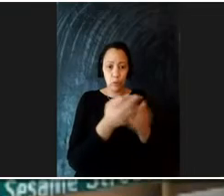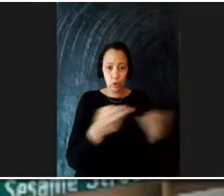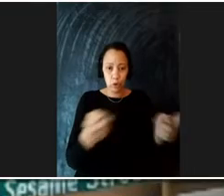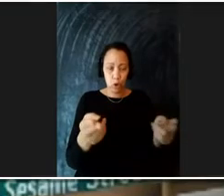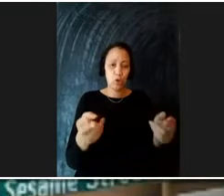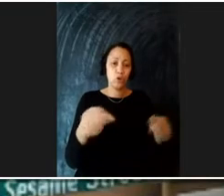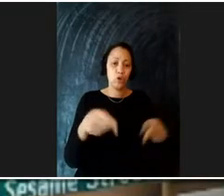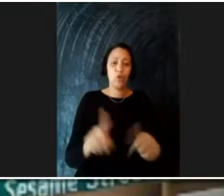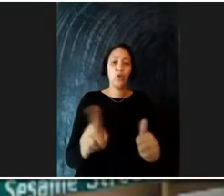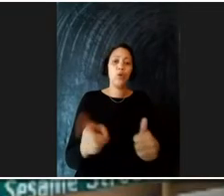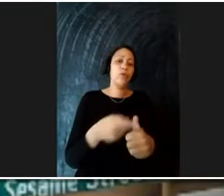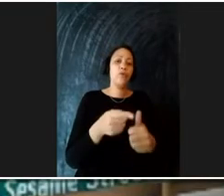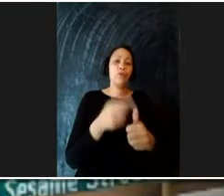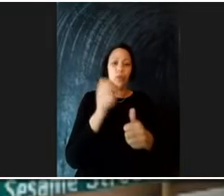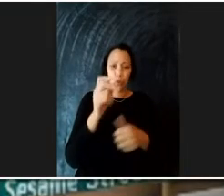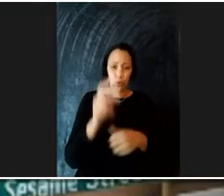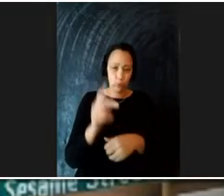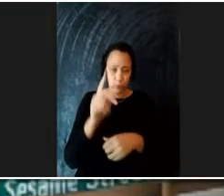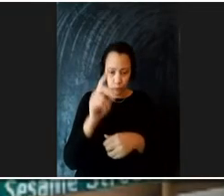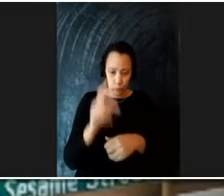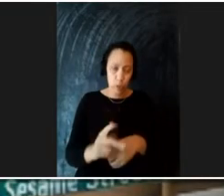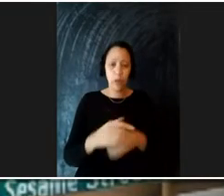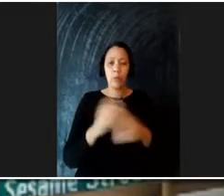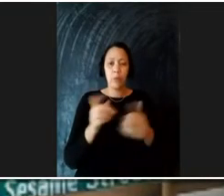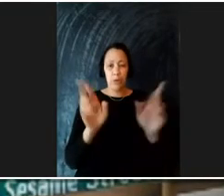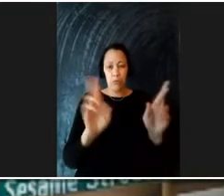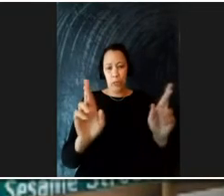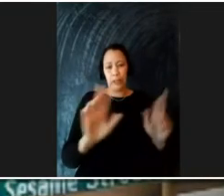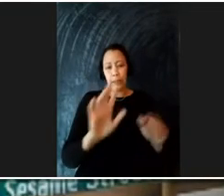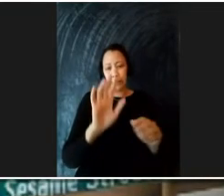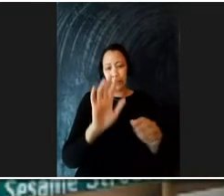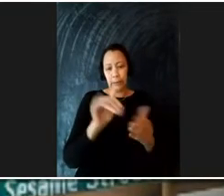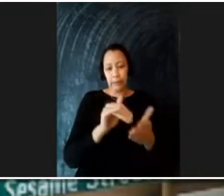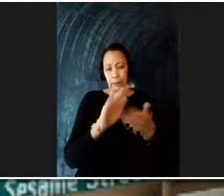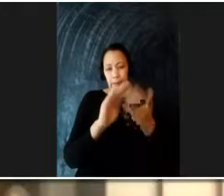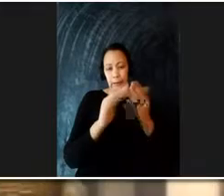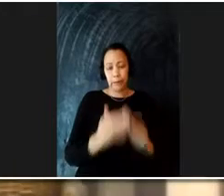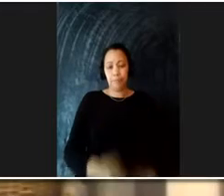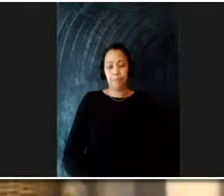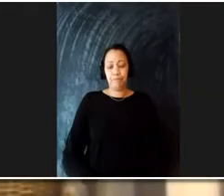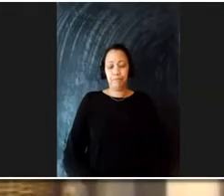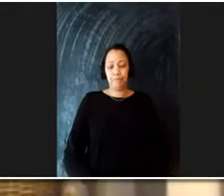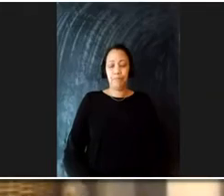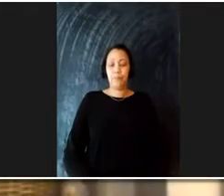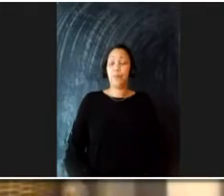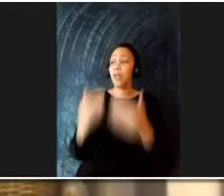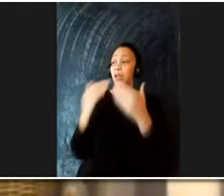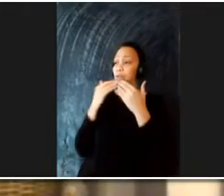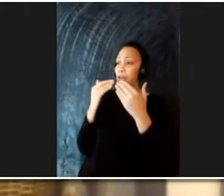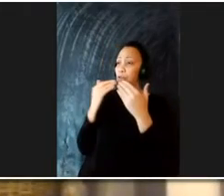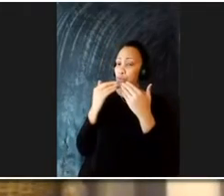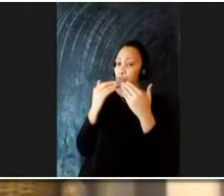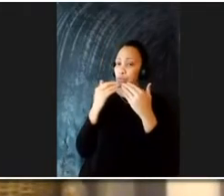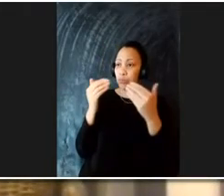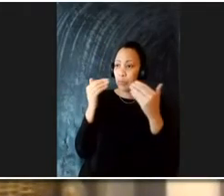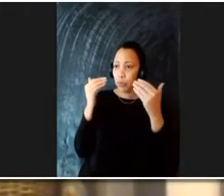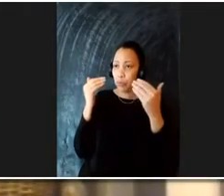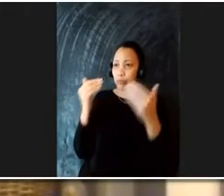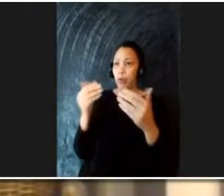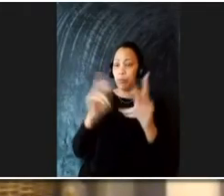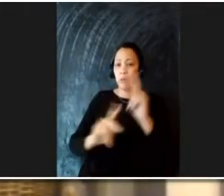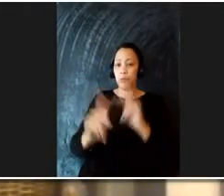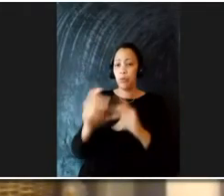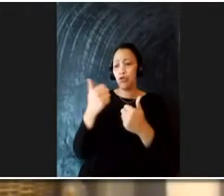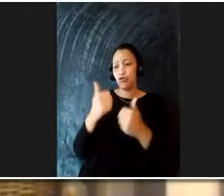you uh General Council mckin thank you chair Rosenthal we'll move to our next witness now